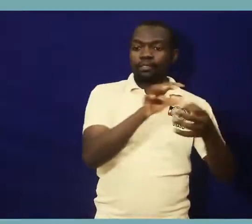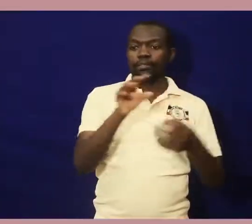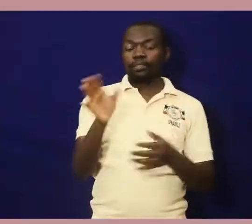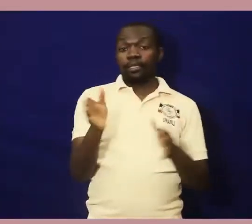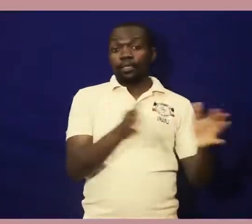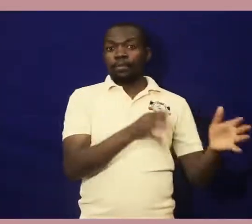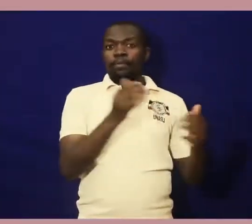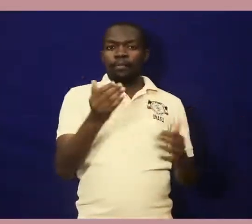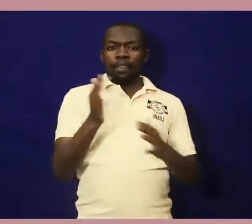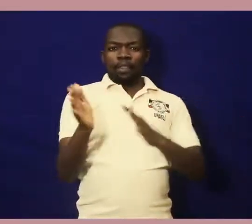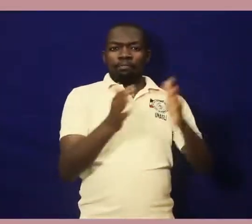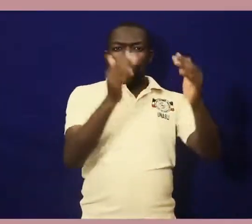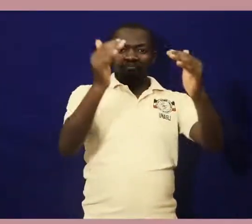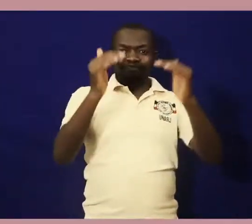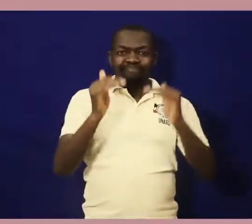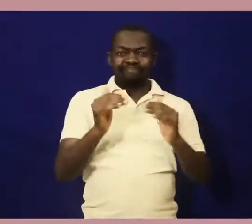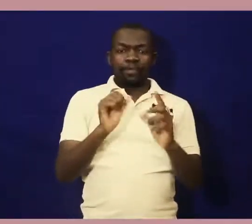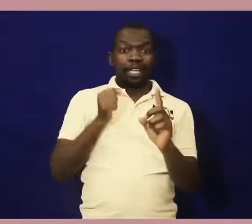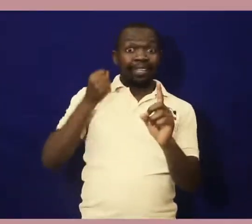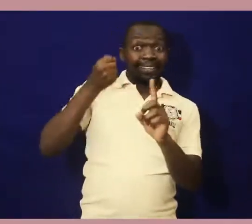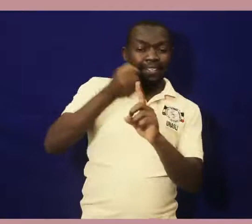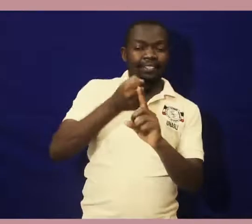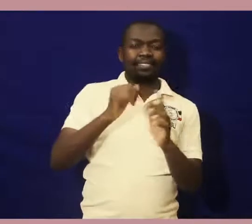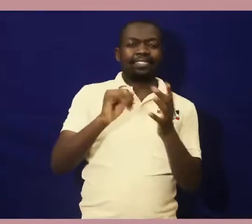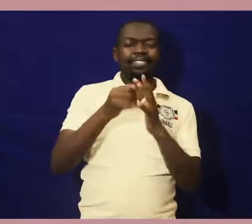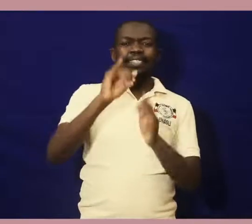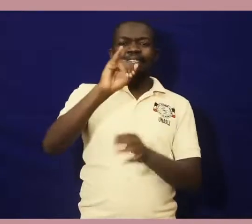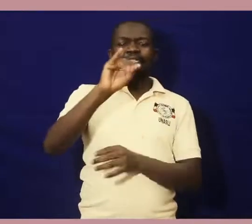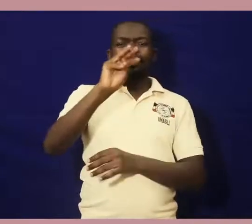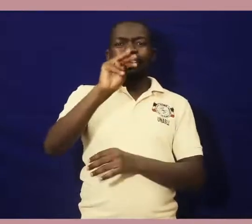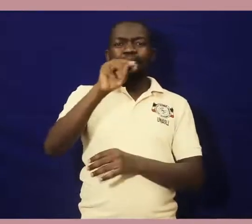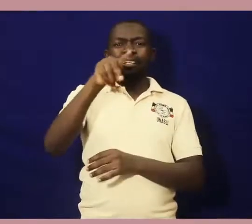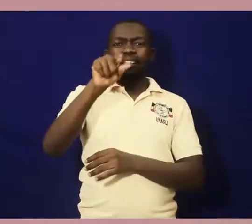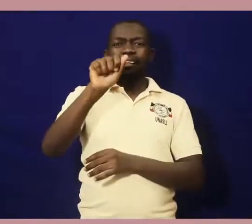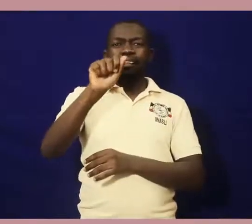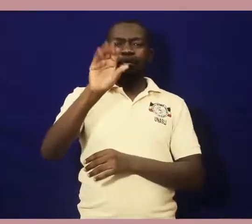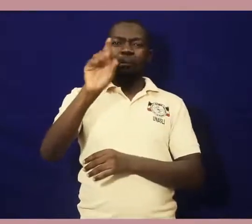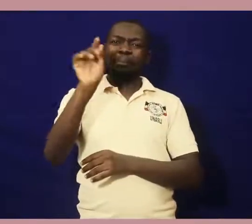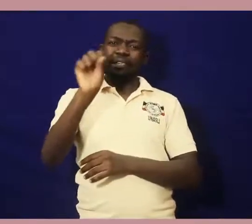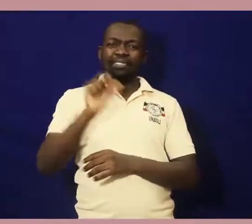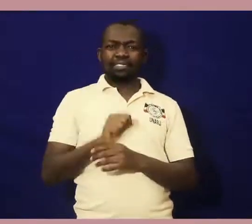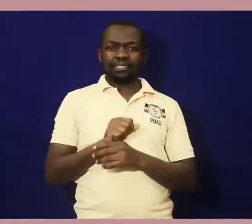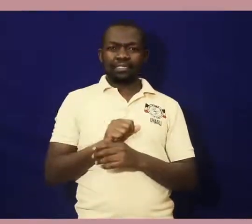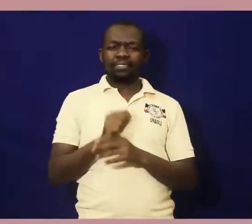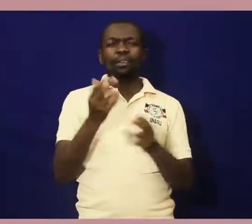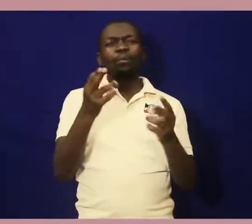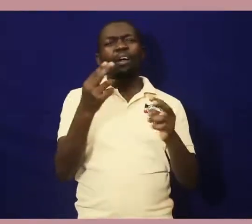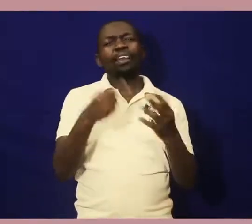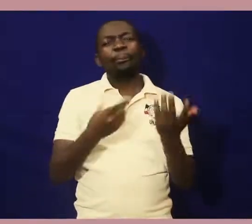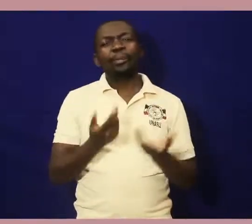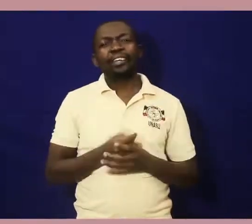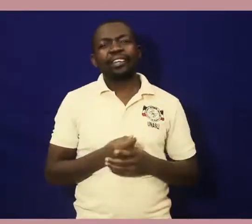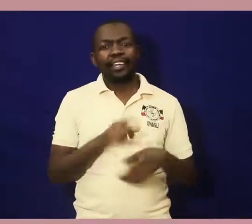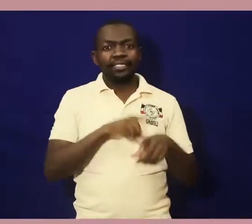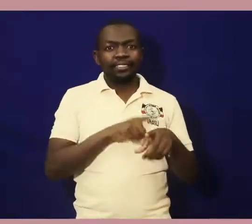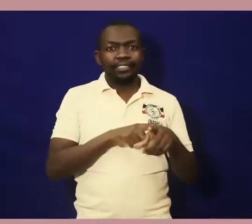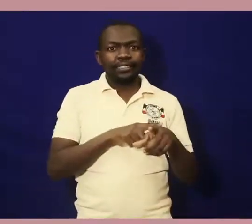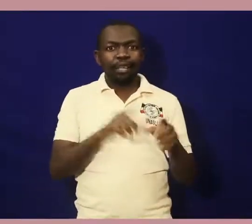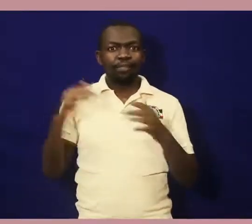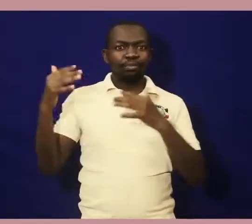at the impacts of World War I. What happened after this fight?